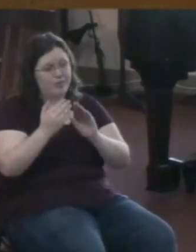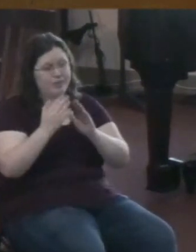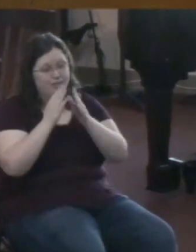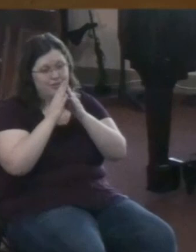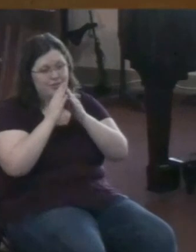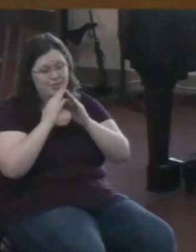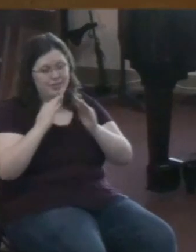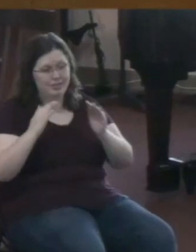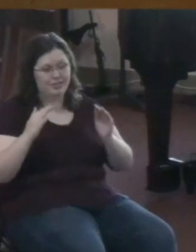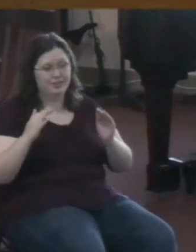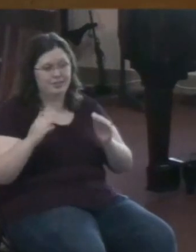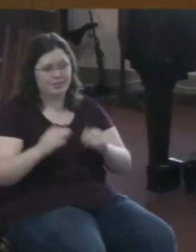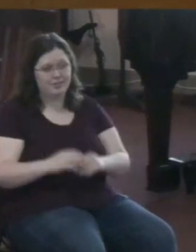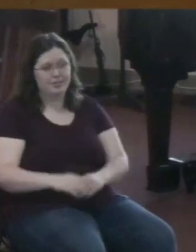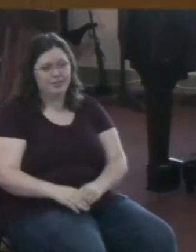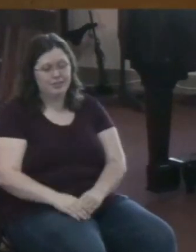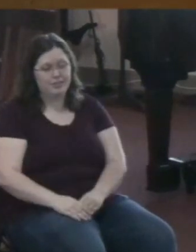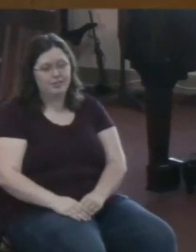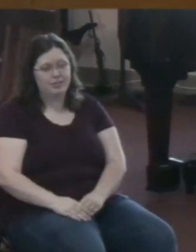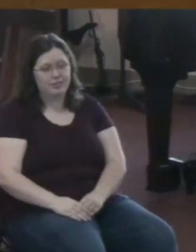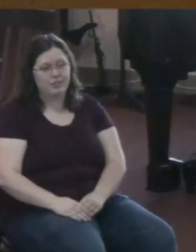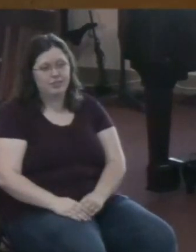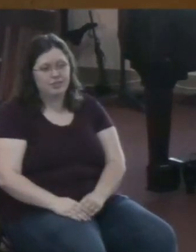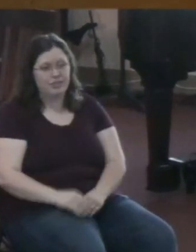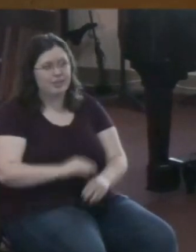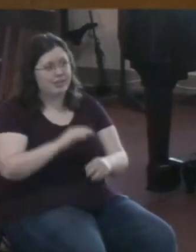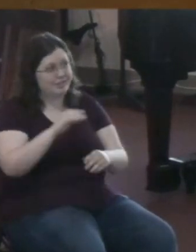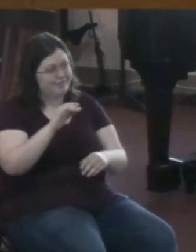silence. So that gives you